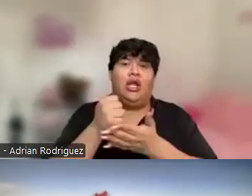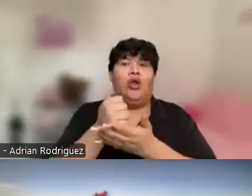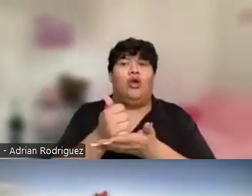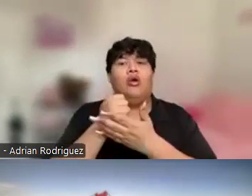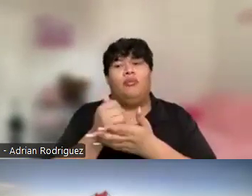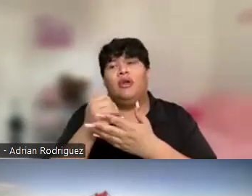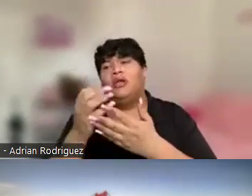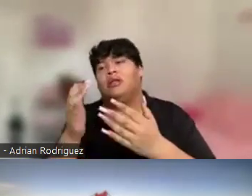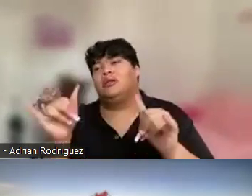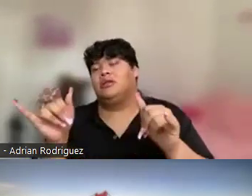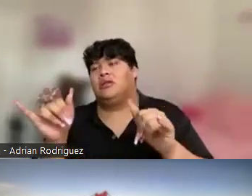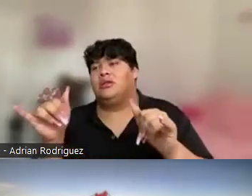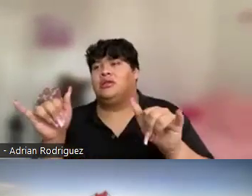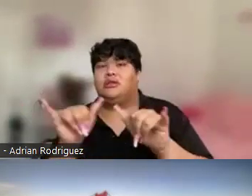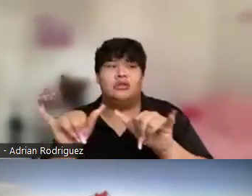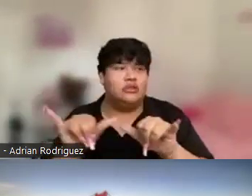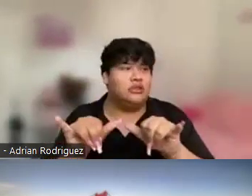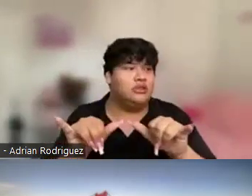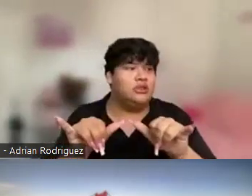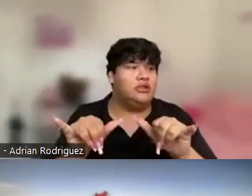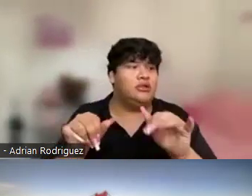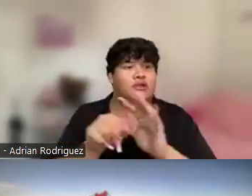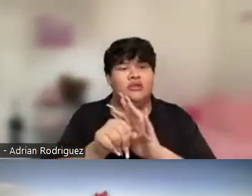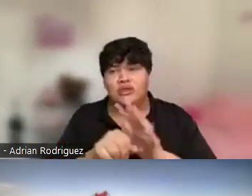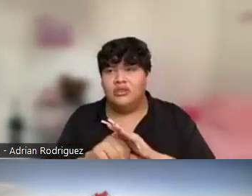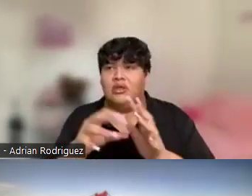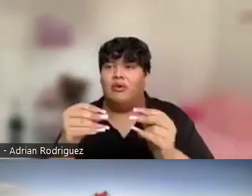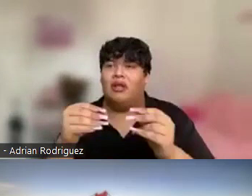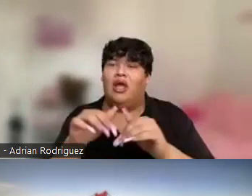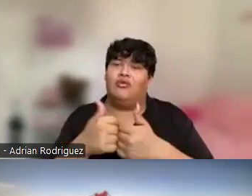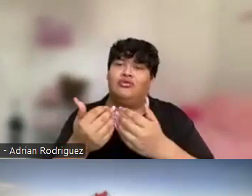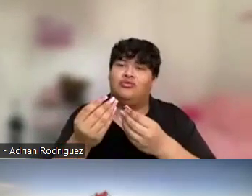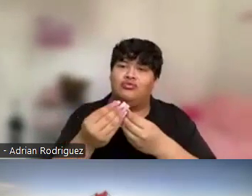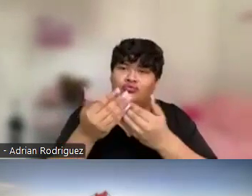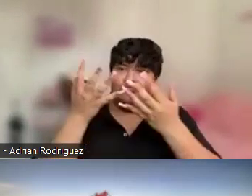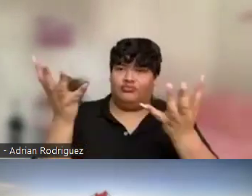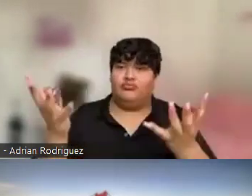healthcare system in California understand it and embrace it.